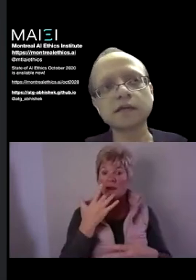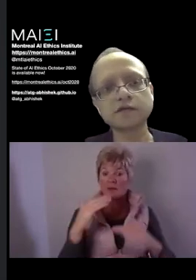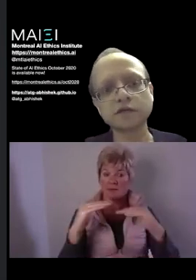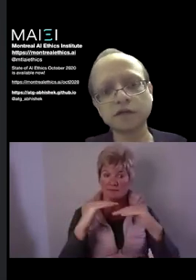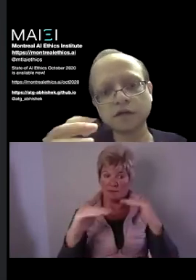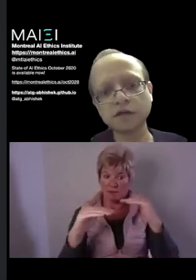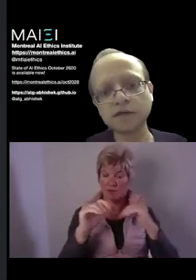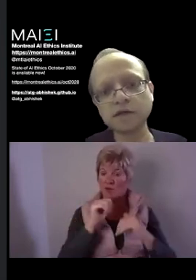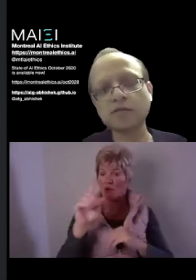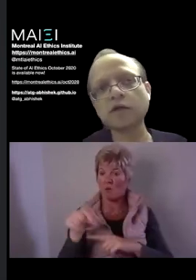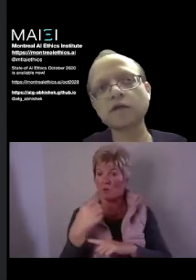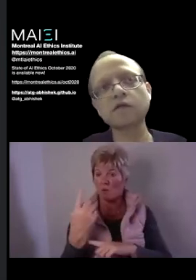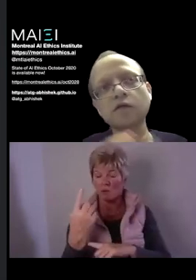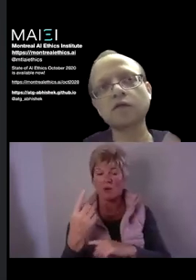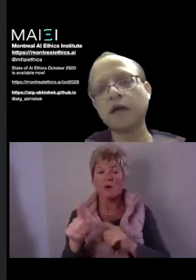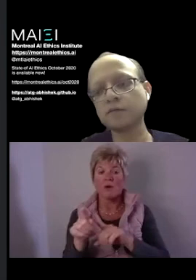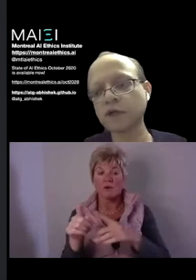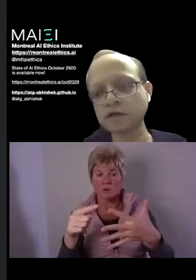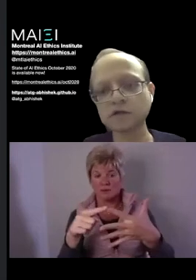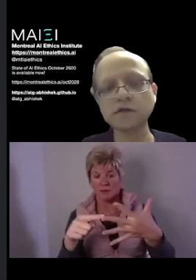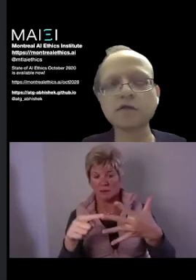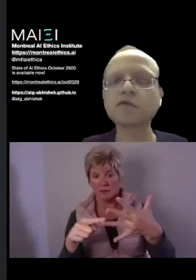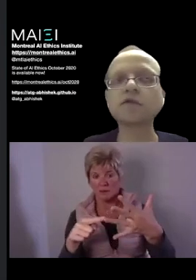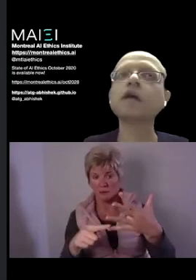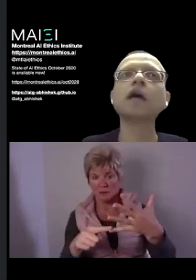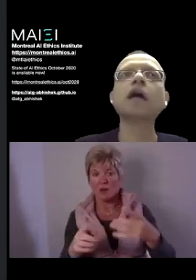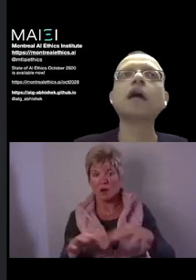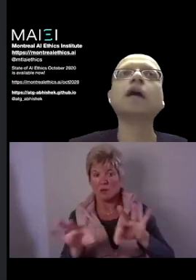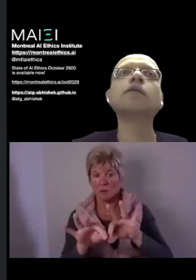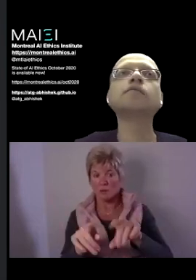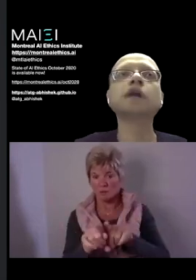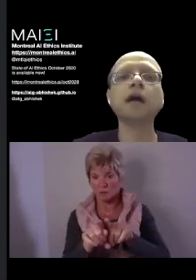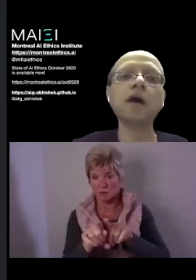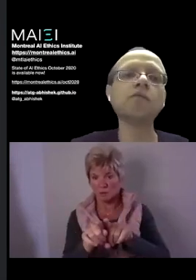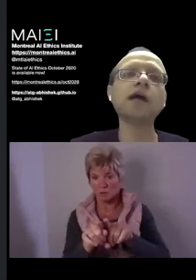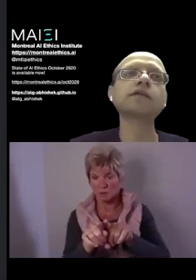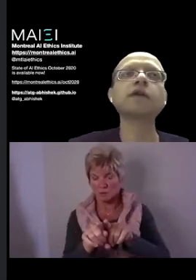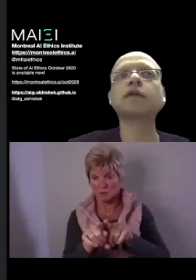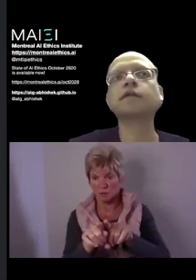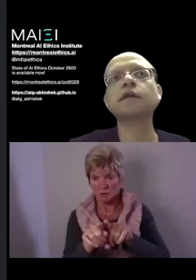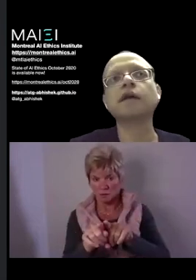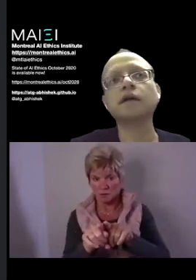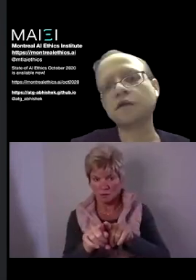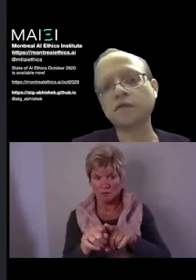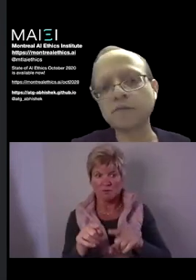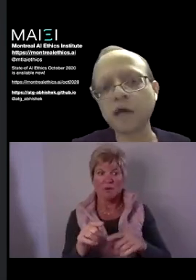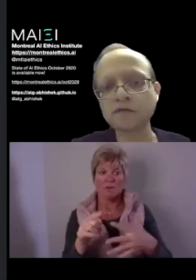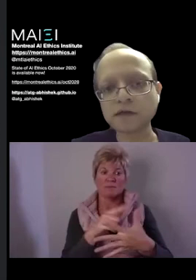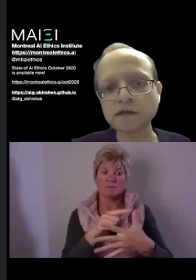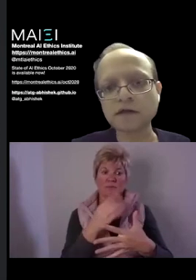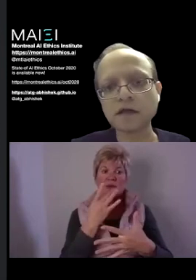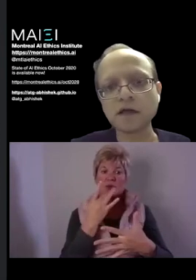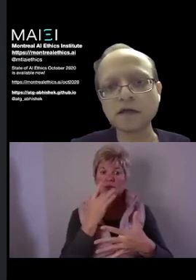in isolation. These other pillars also have implications in terms of how bias and fairness sort of